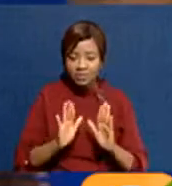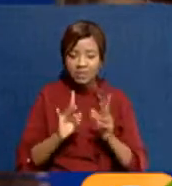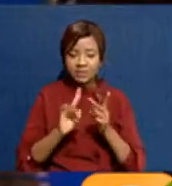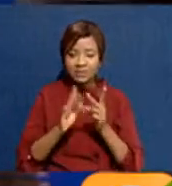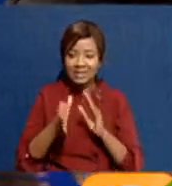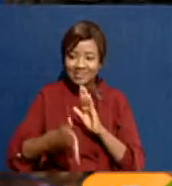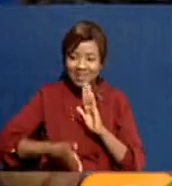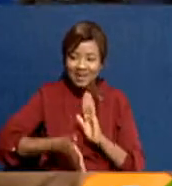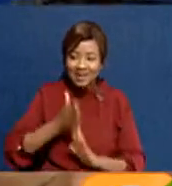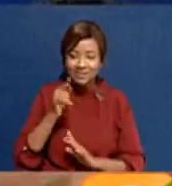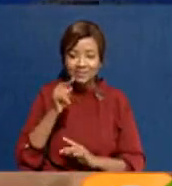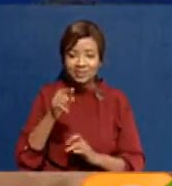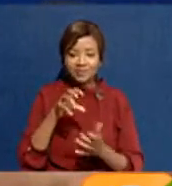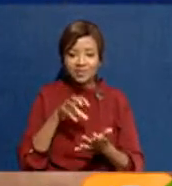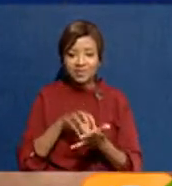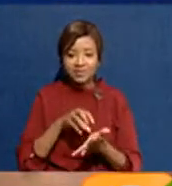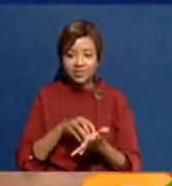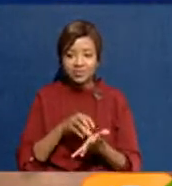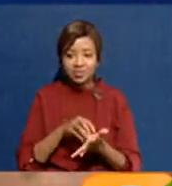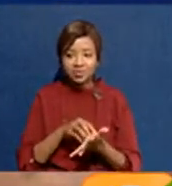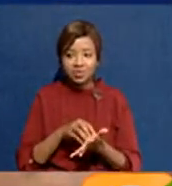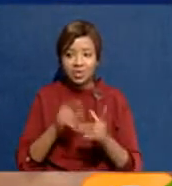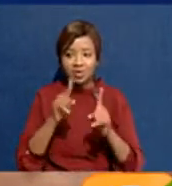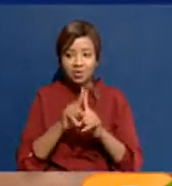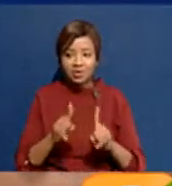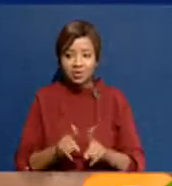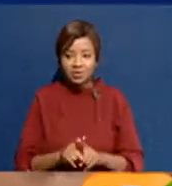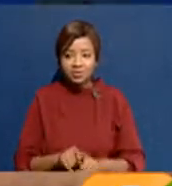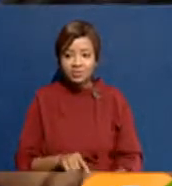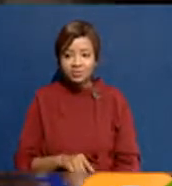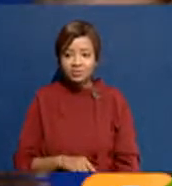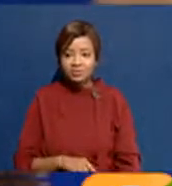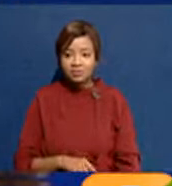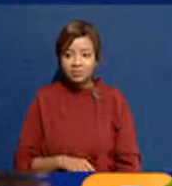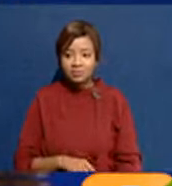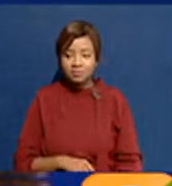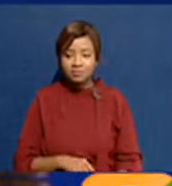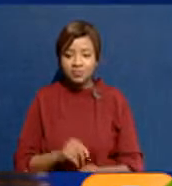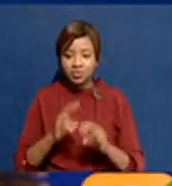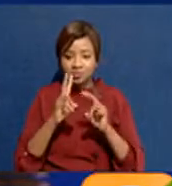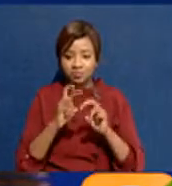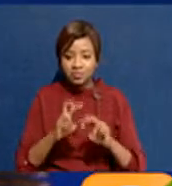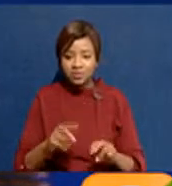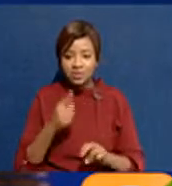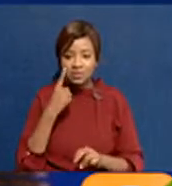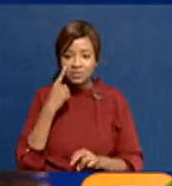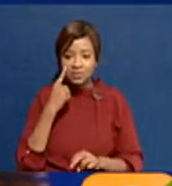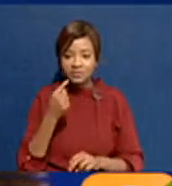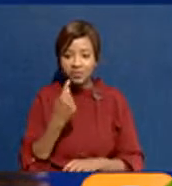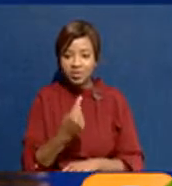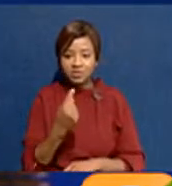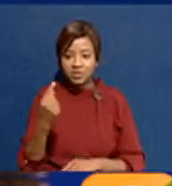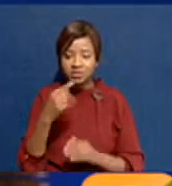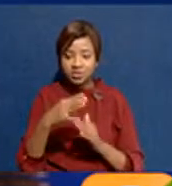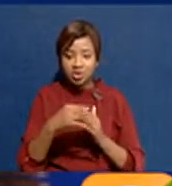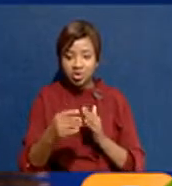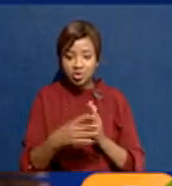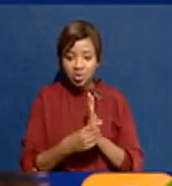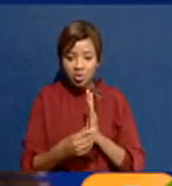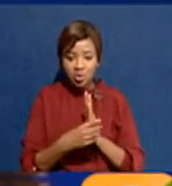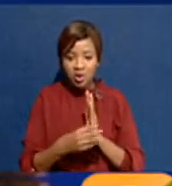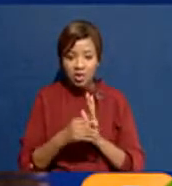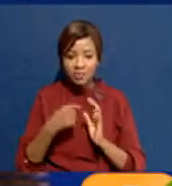situation. Actually, research has been shown that for every $1 that is invested in